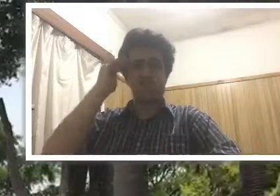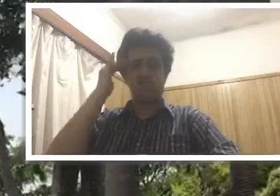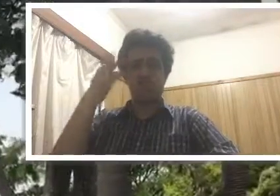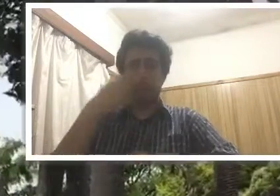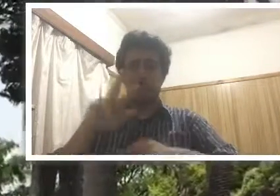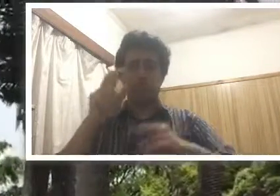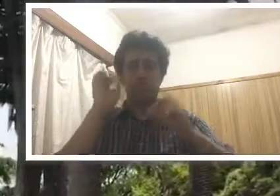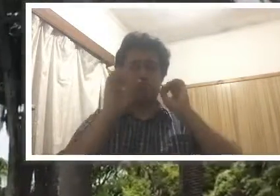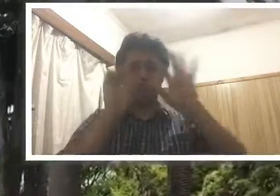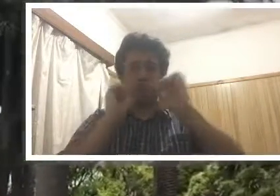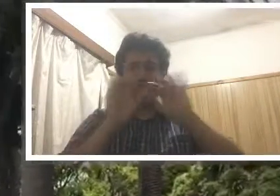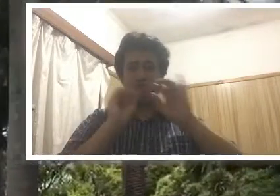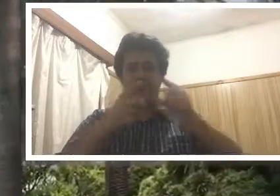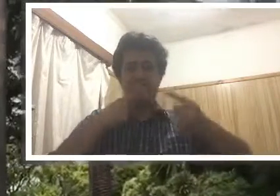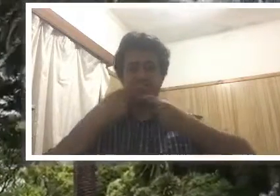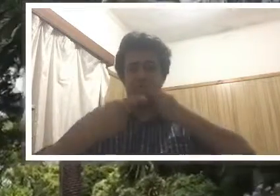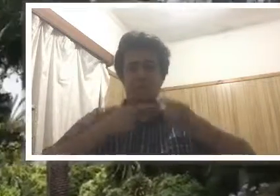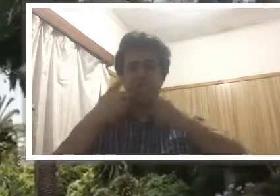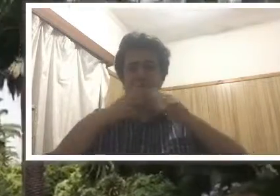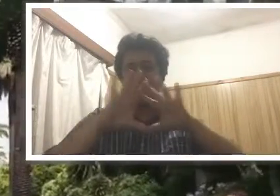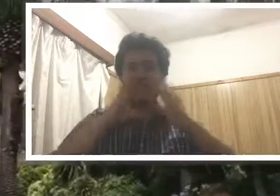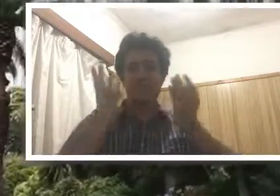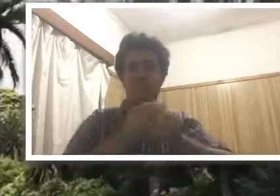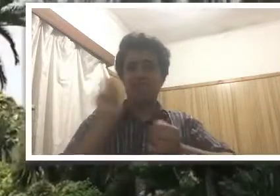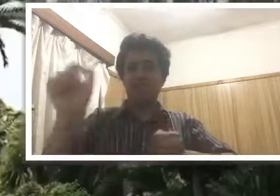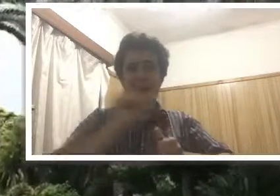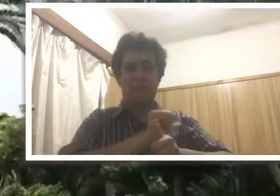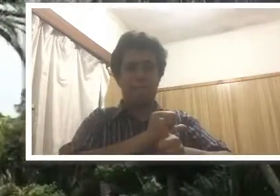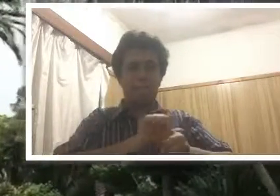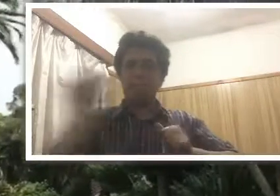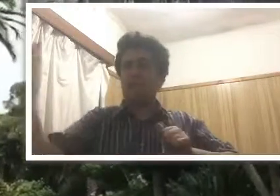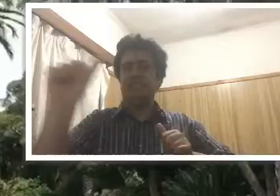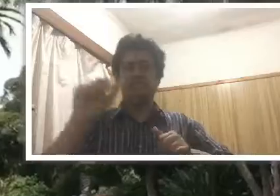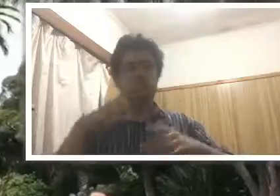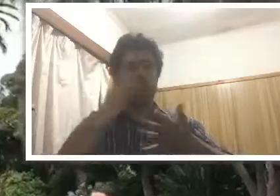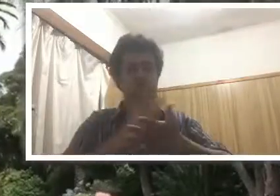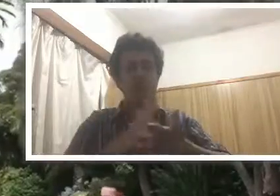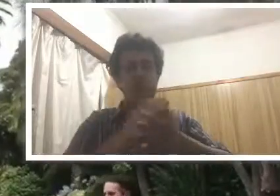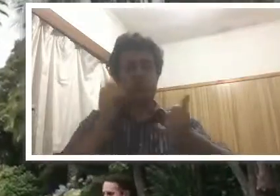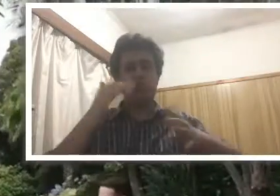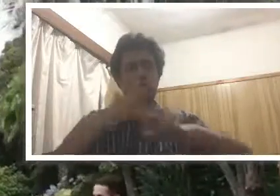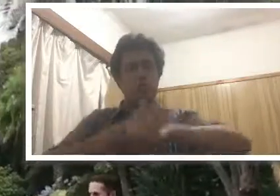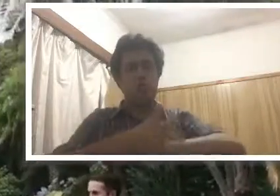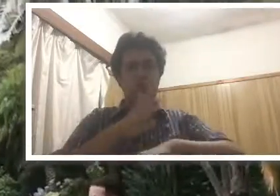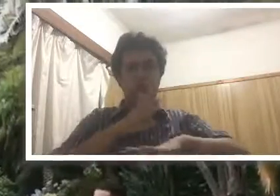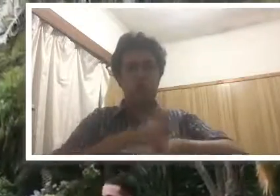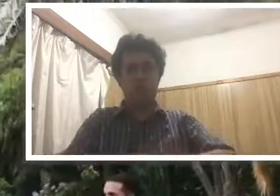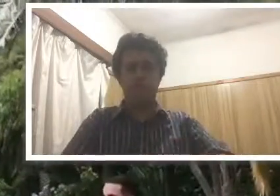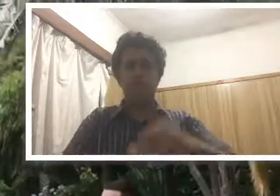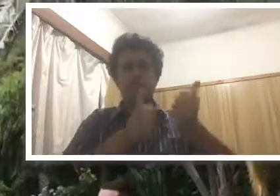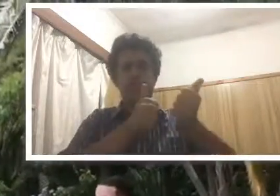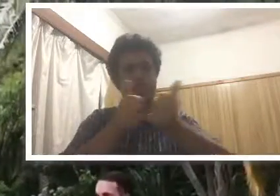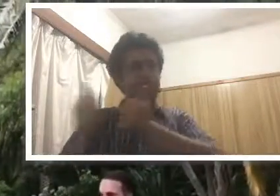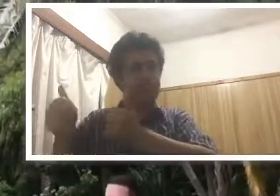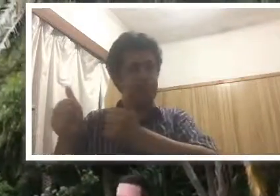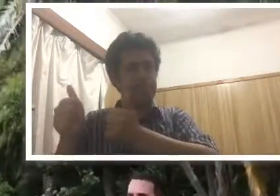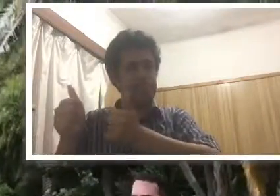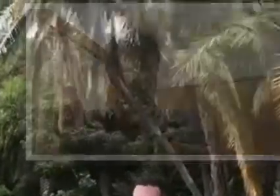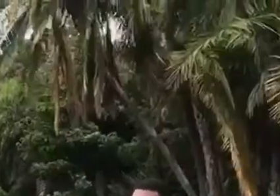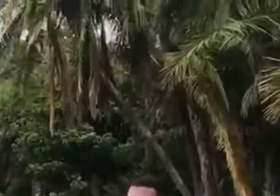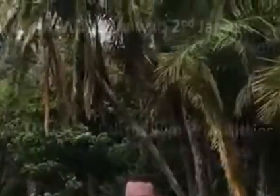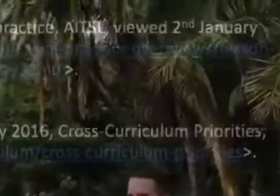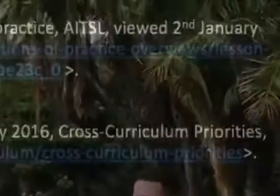and visitors have the opportunity to appreciate the learning and effort on the students' part.